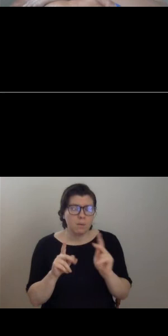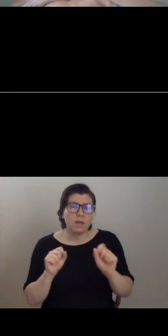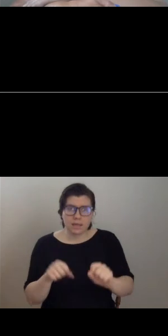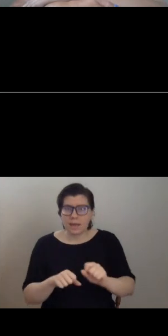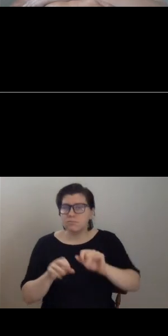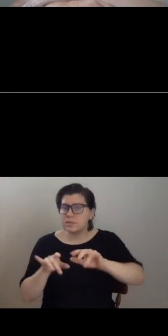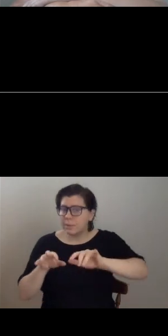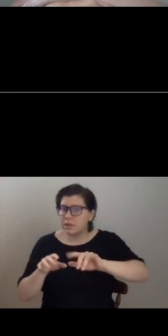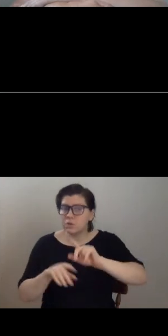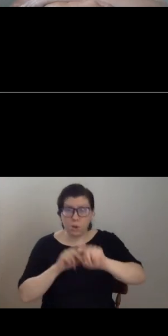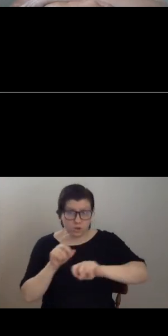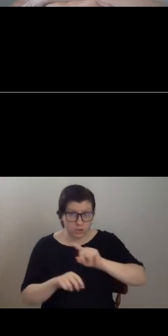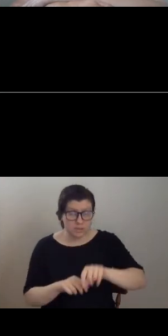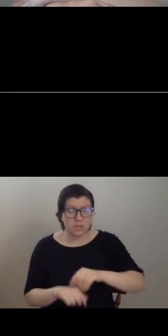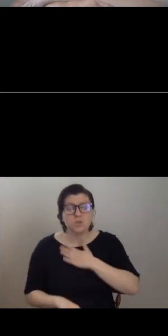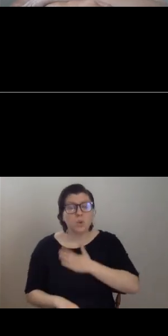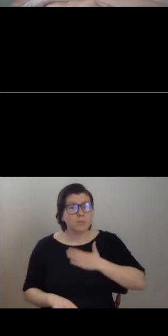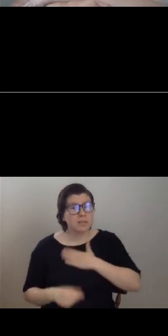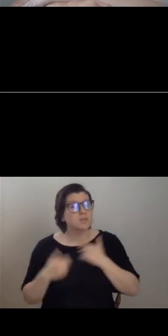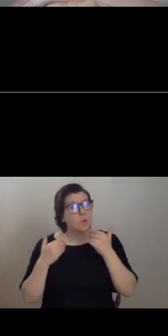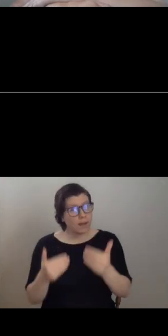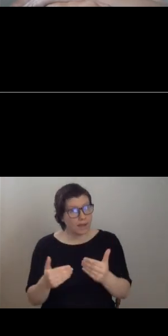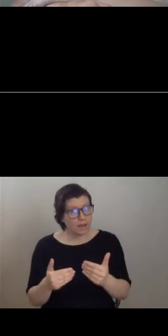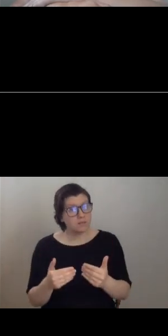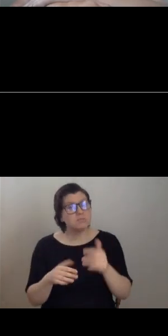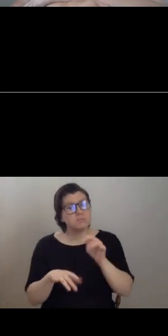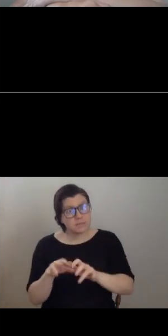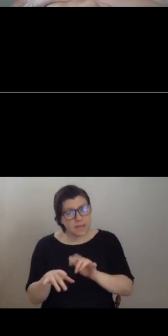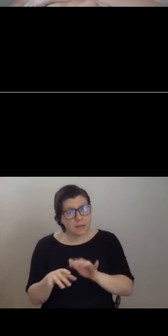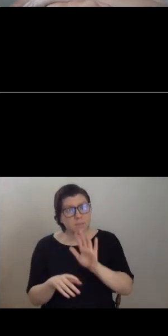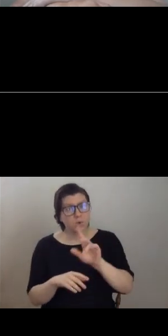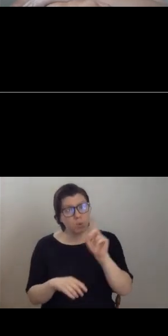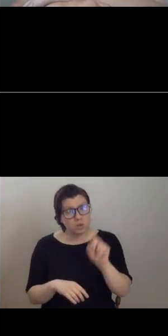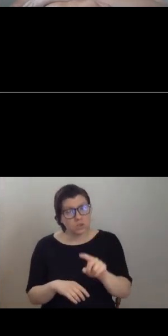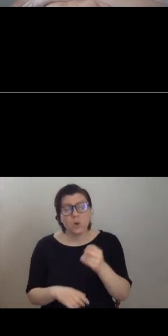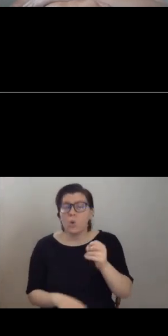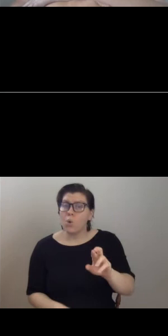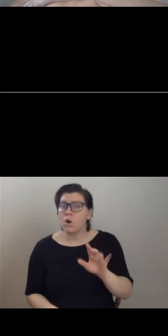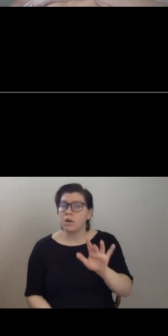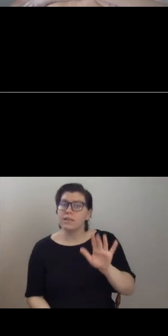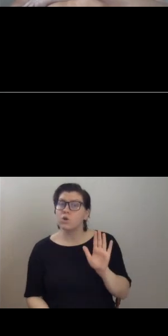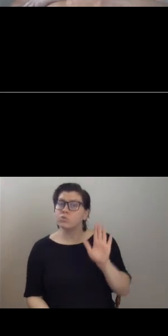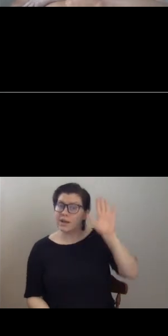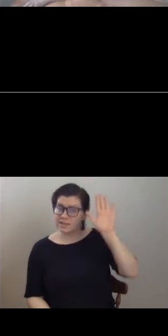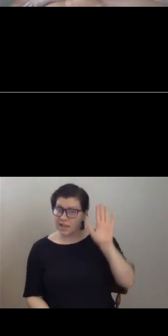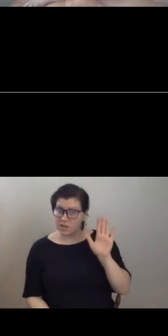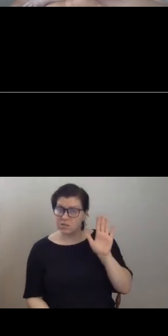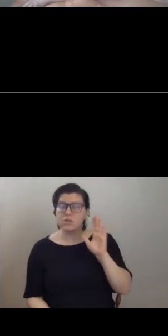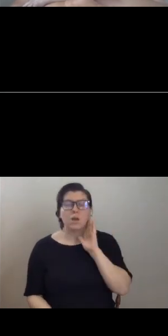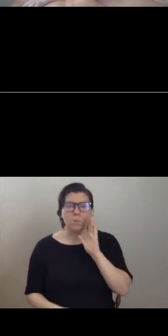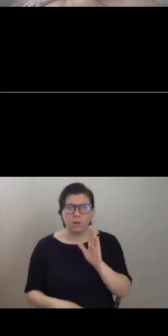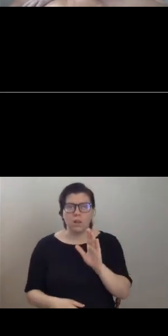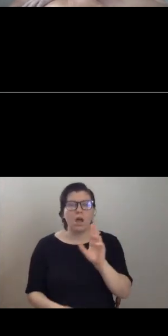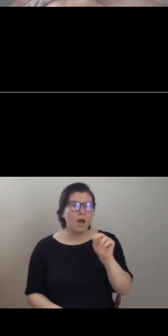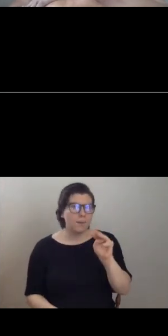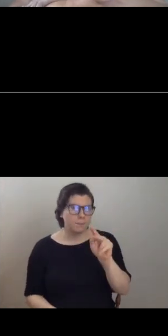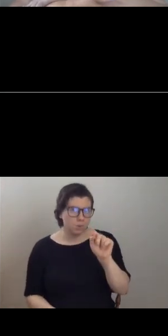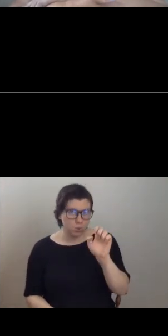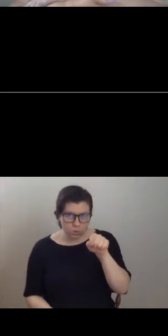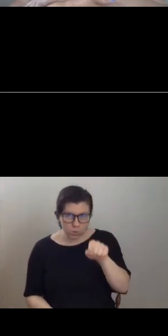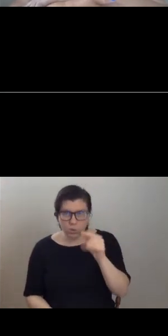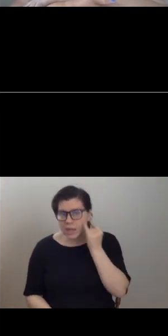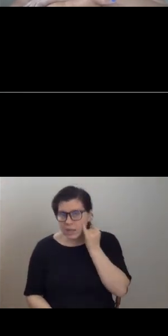questions. So please feel free to type in your question or raise your hand, and we can also unmute you if